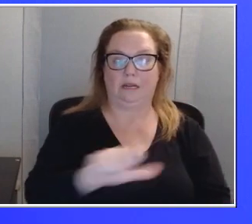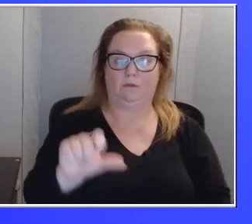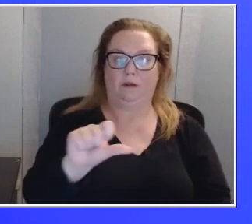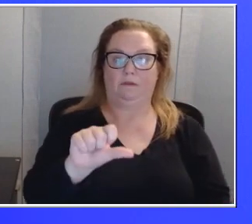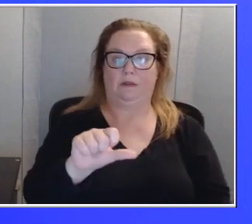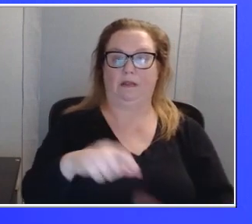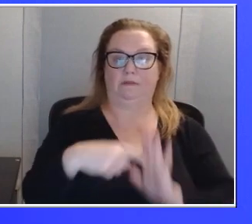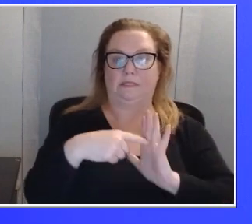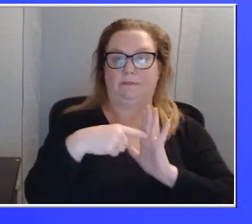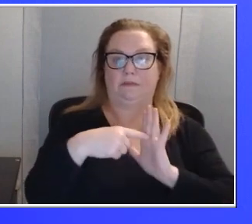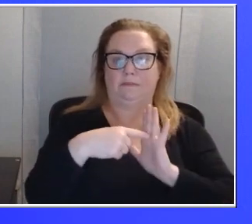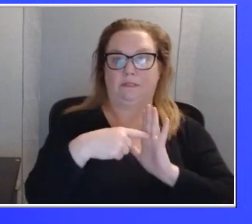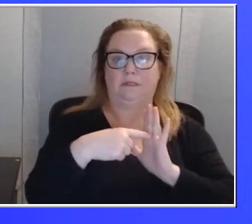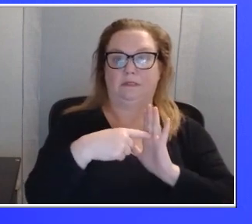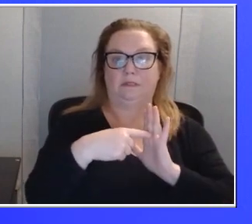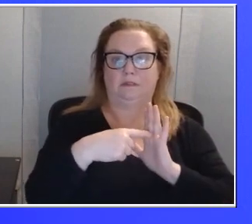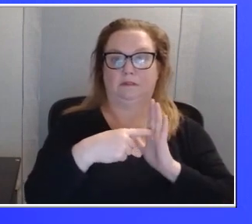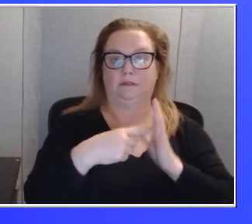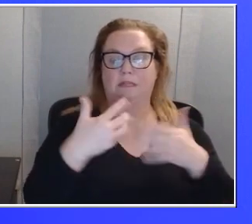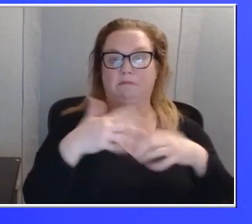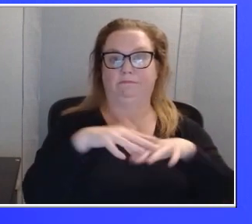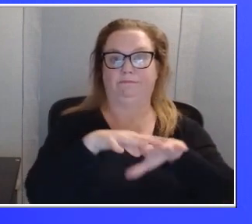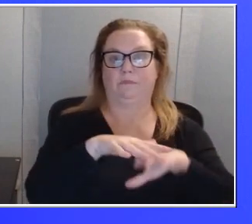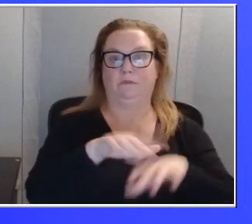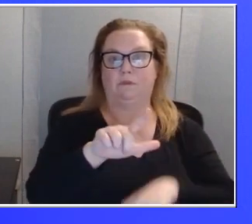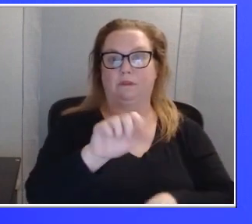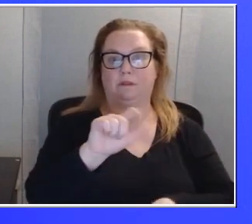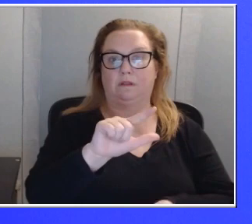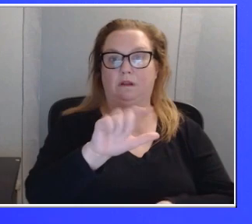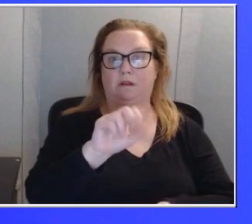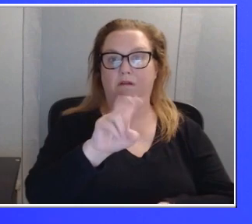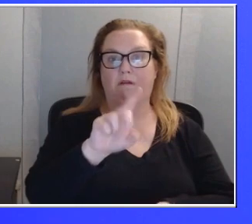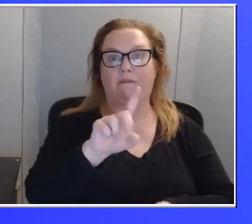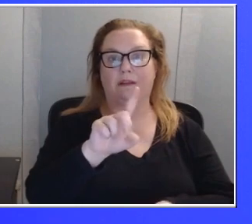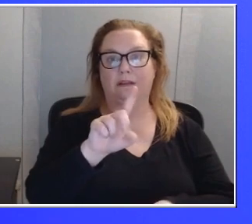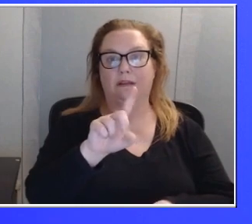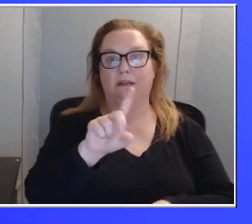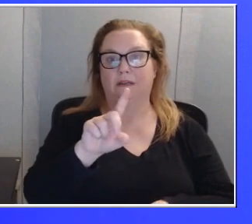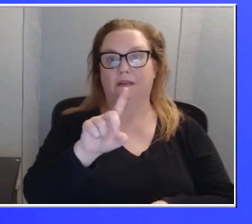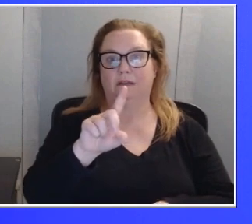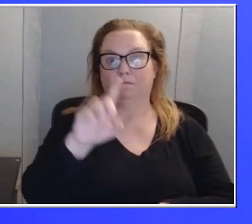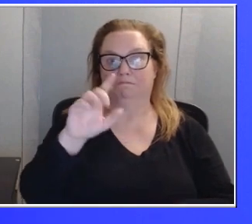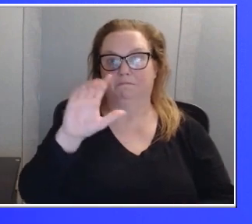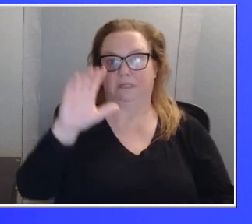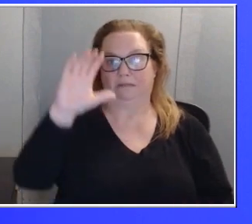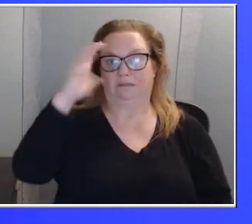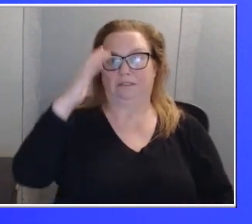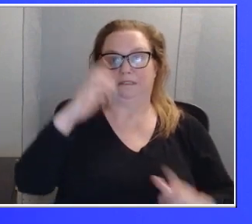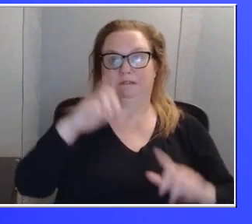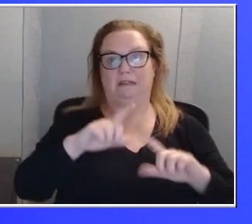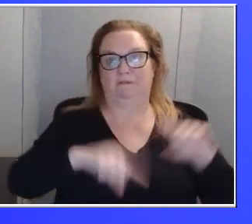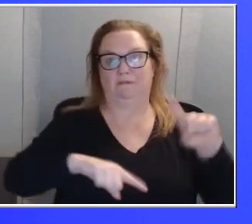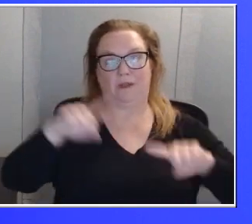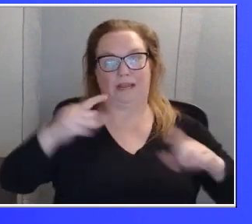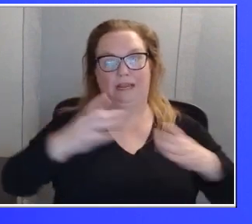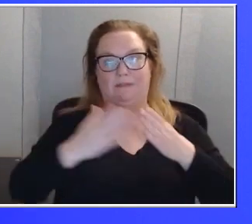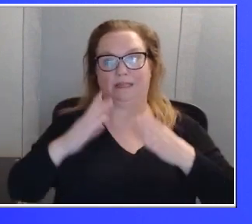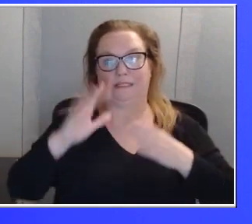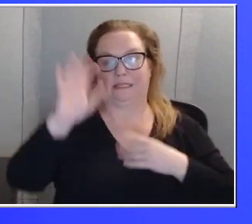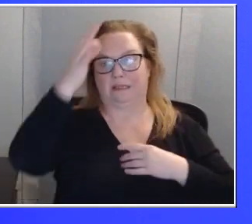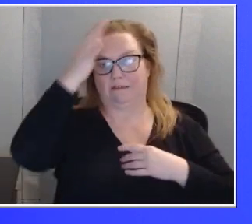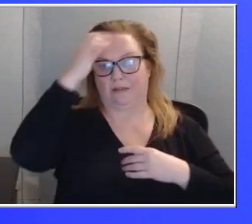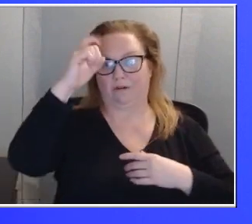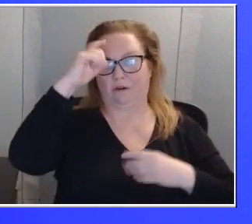that are aligned with long COVID, it's tricky. It looks like a lot of different things. The federal government is really committed through the